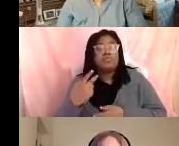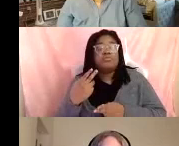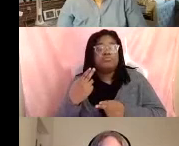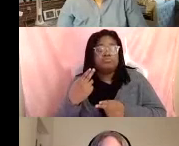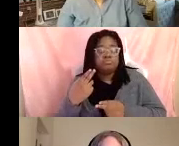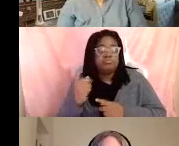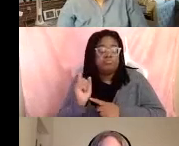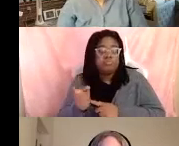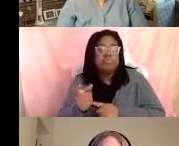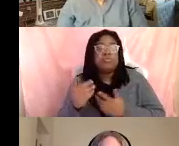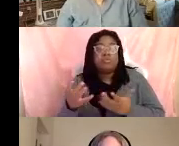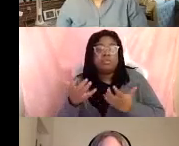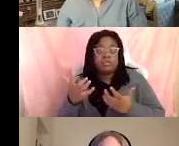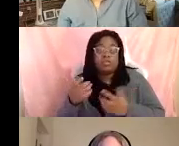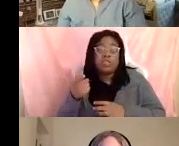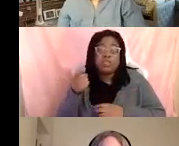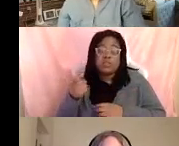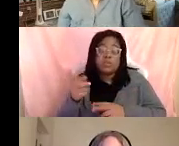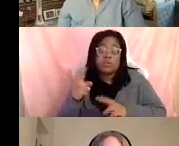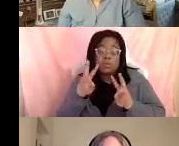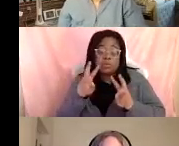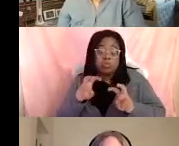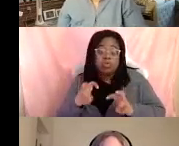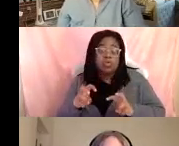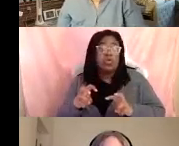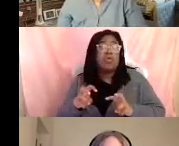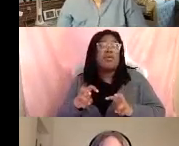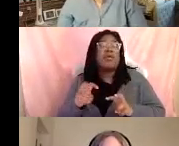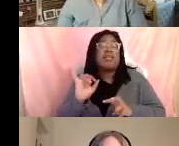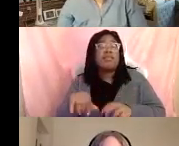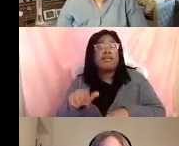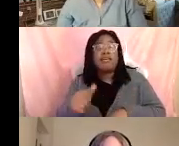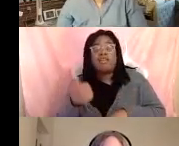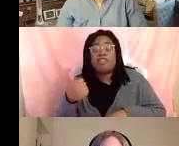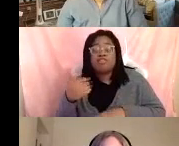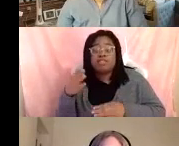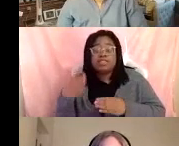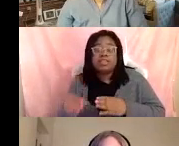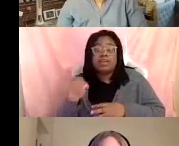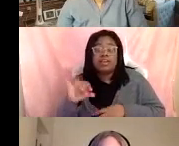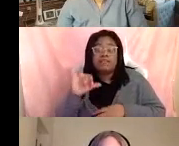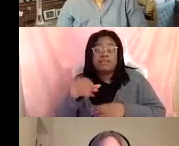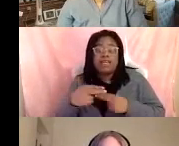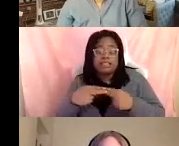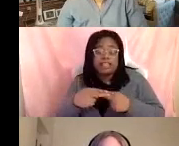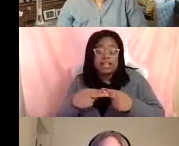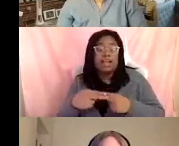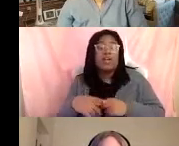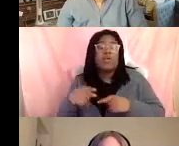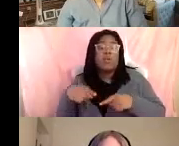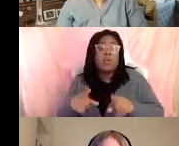And I want you to explore the other side of this slide while